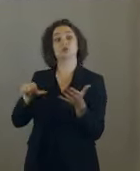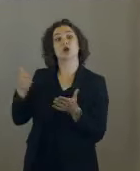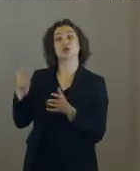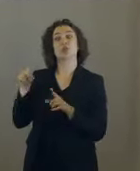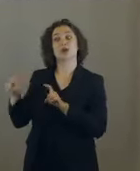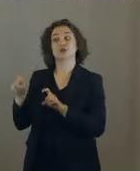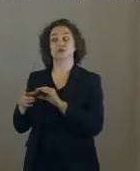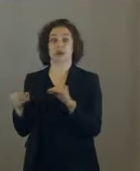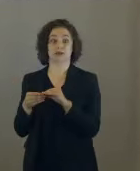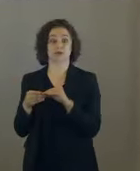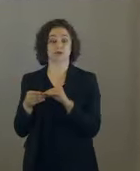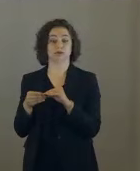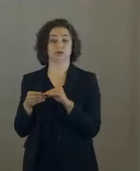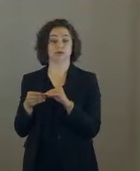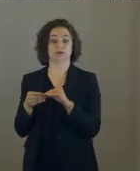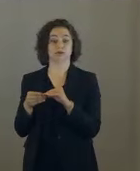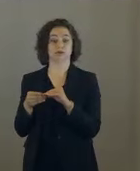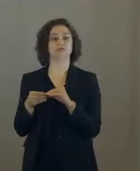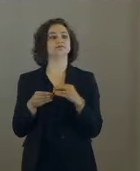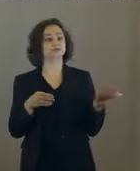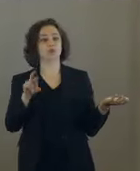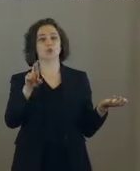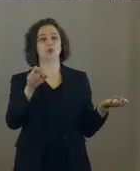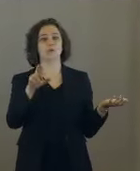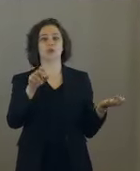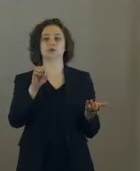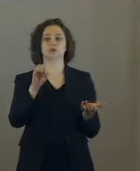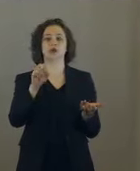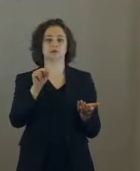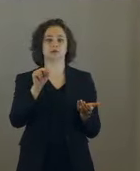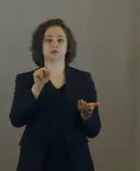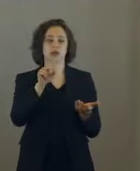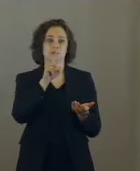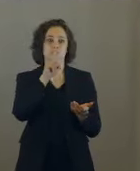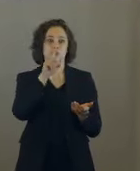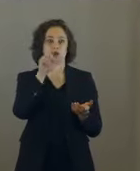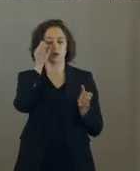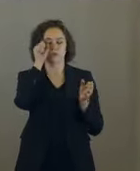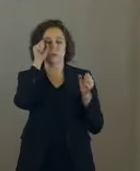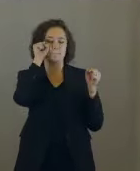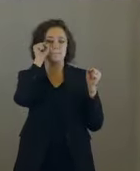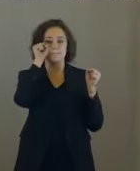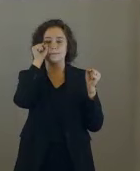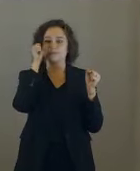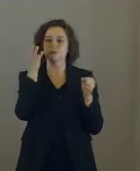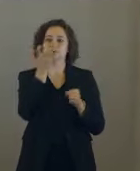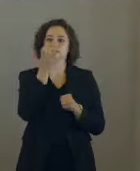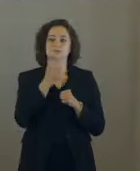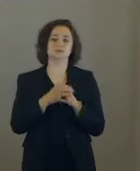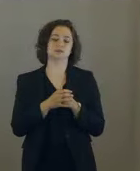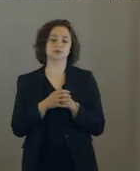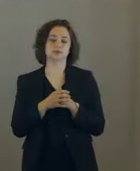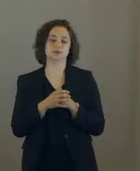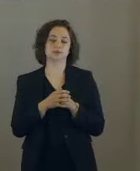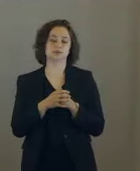Roberson. I just wanted to say that this blows me away. I mean, we have talked since I've been on the commission